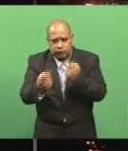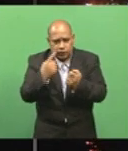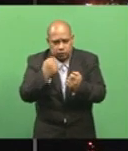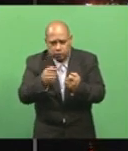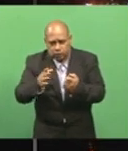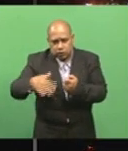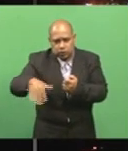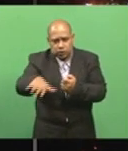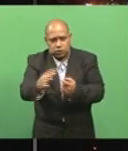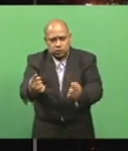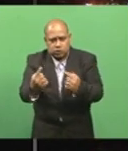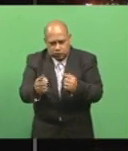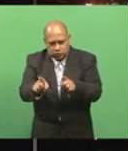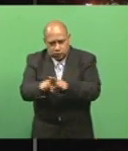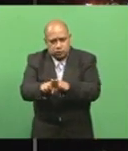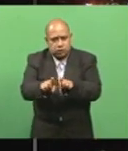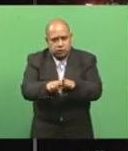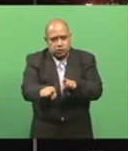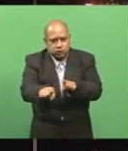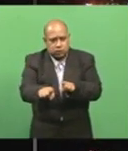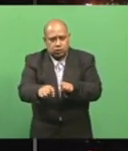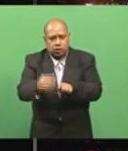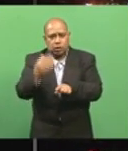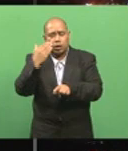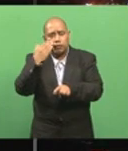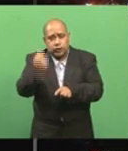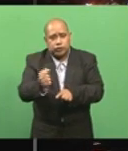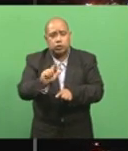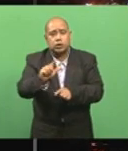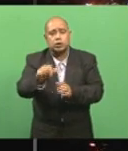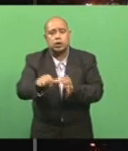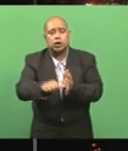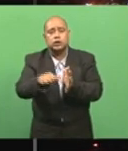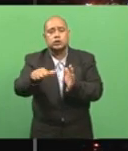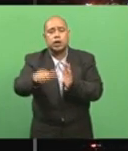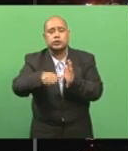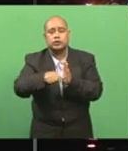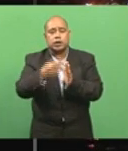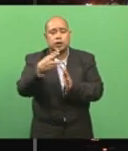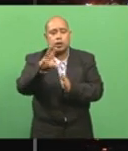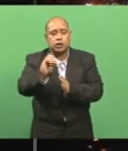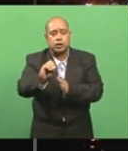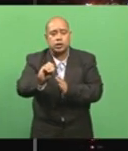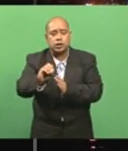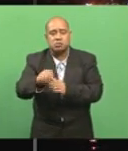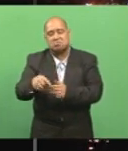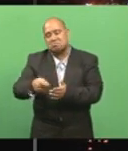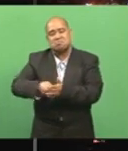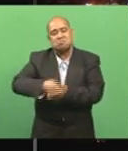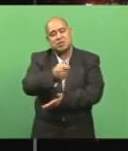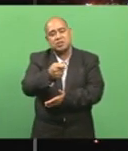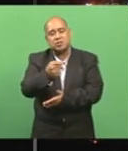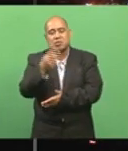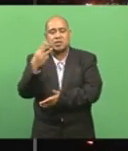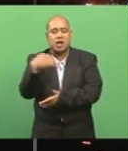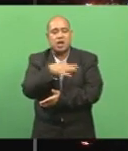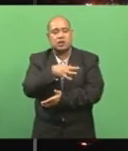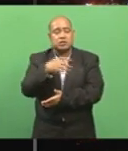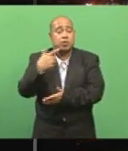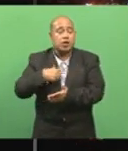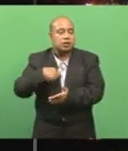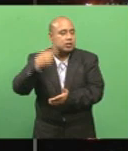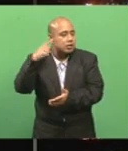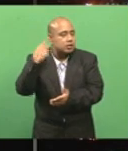the magistrate, today fined a 30-year-old welder, Abdul Ashram, $300 for disobeying lawful order. Ashram of Ngileloa